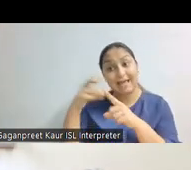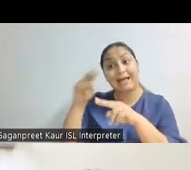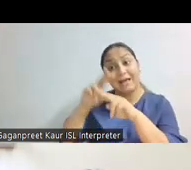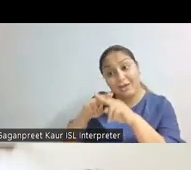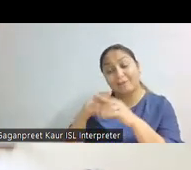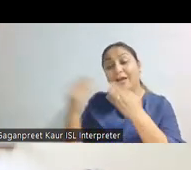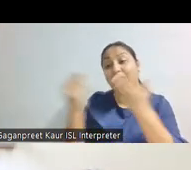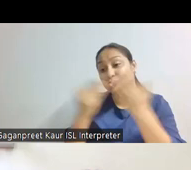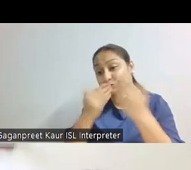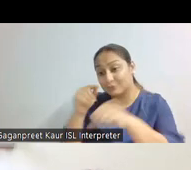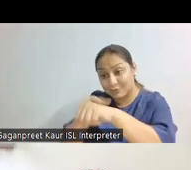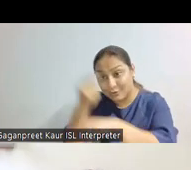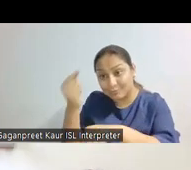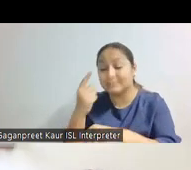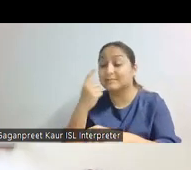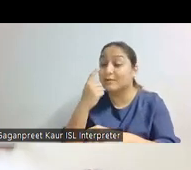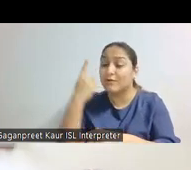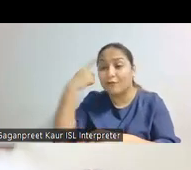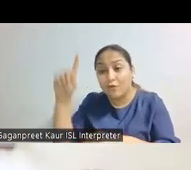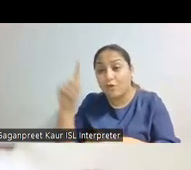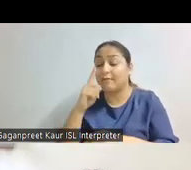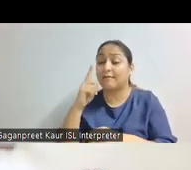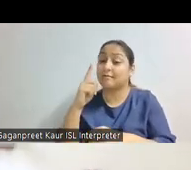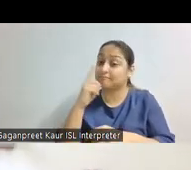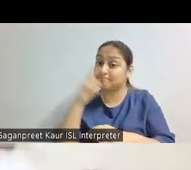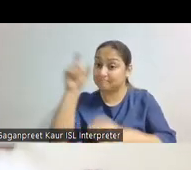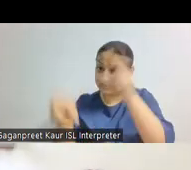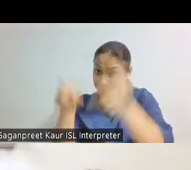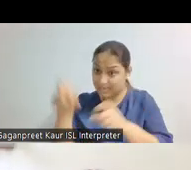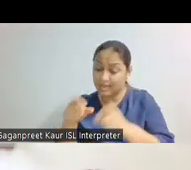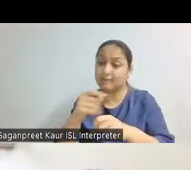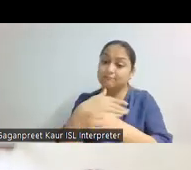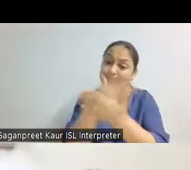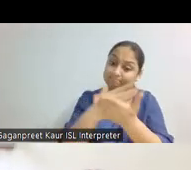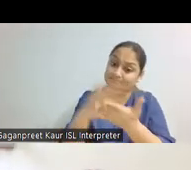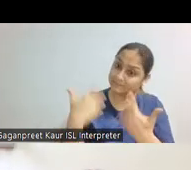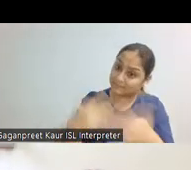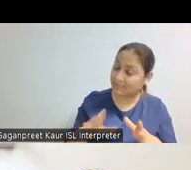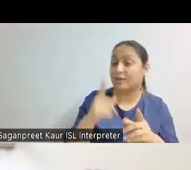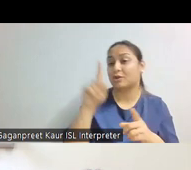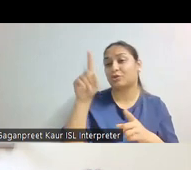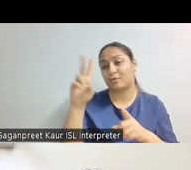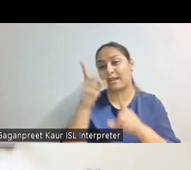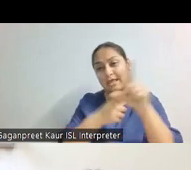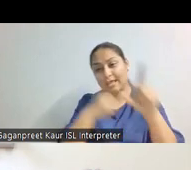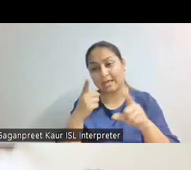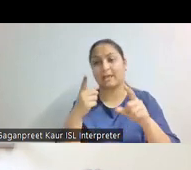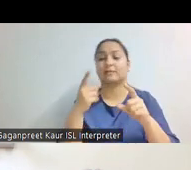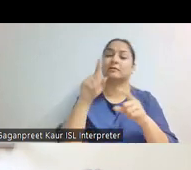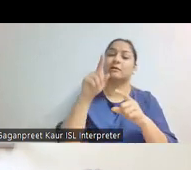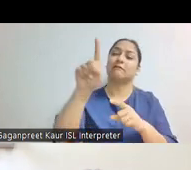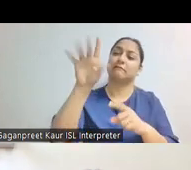opportunities for girls to complete 12 years of education can cost the country between $15 trillion